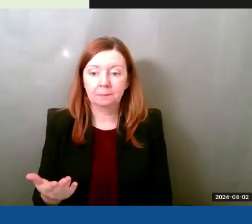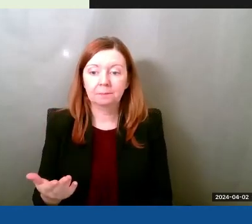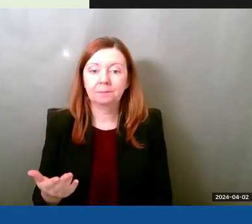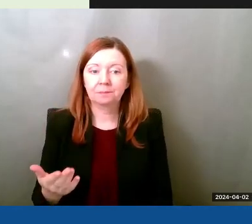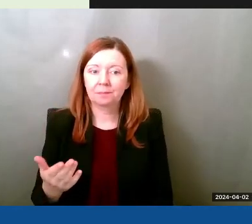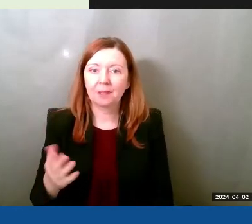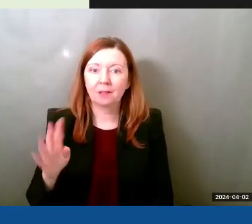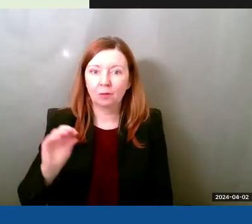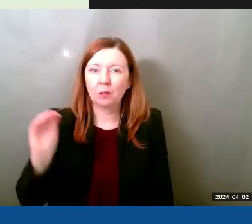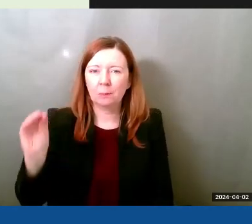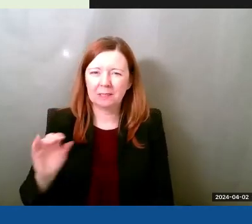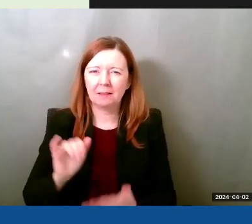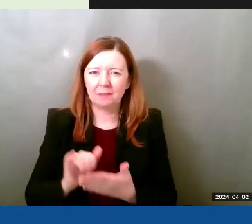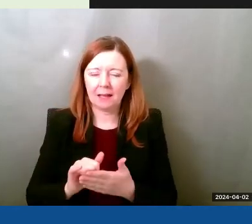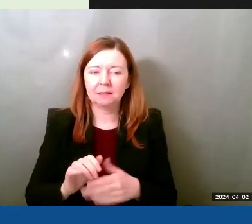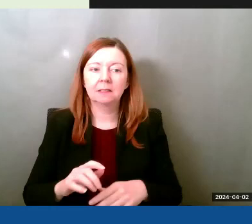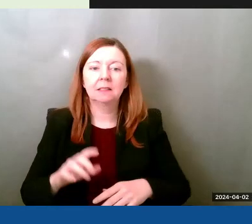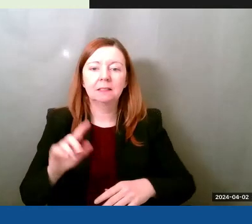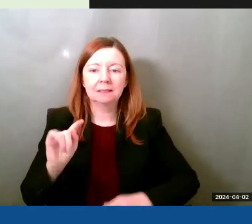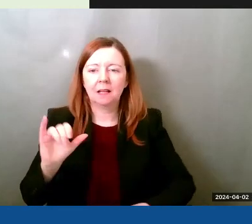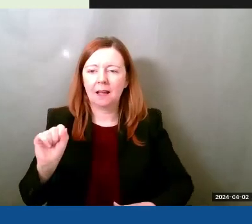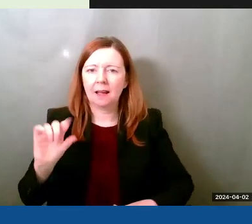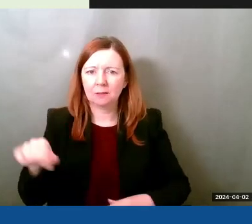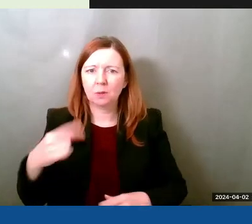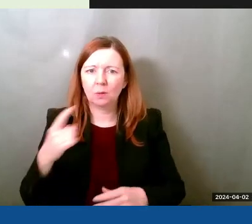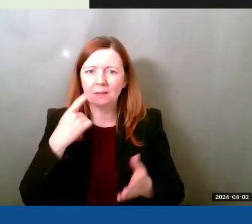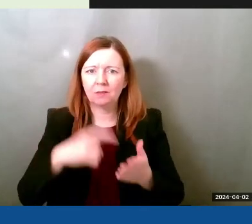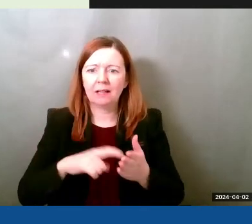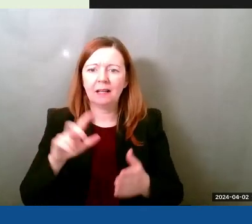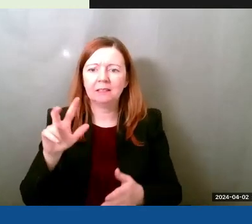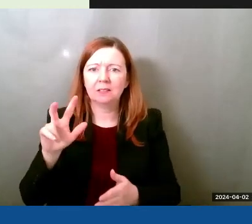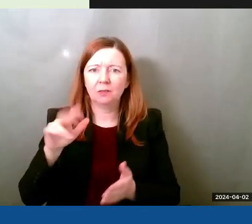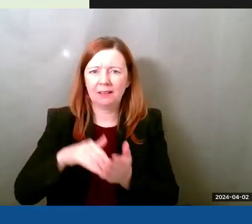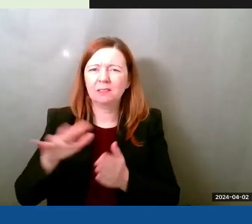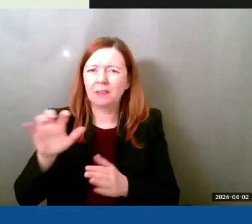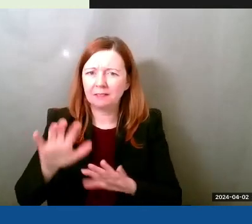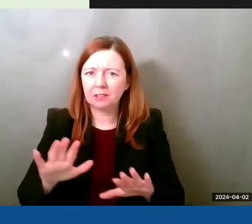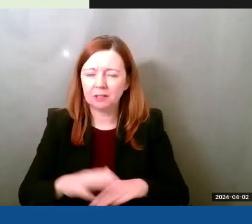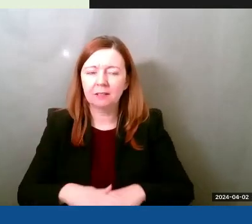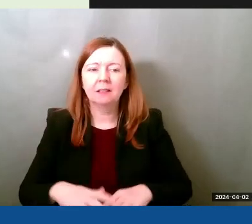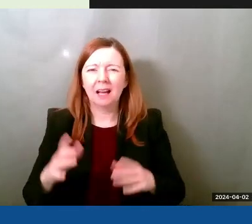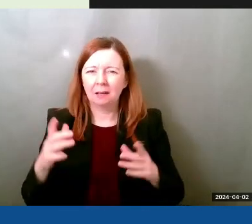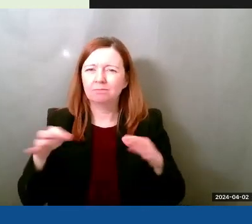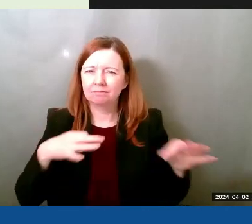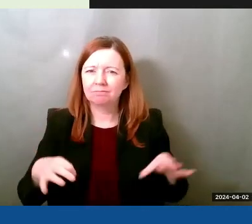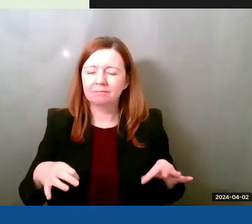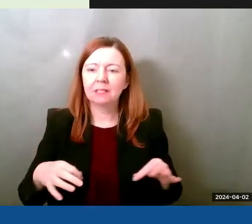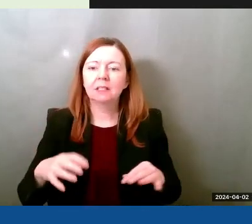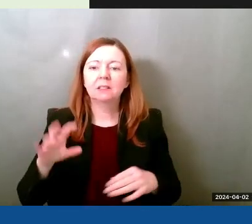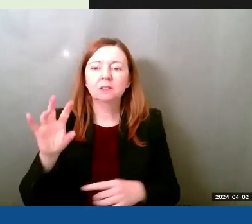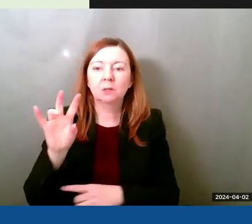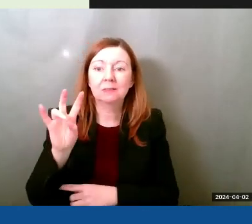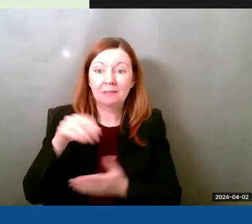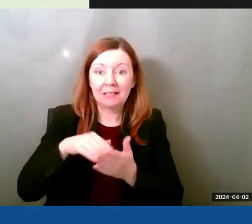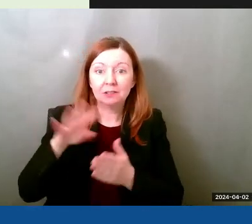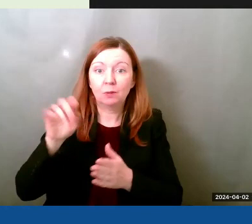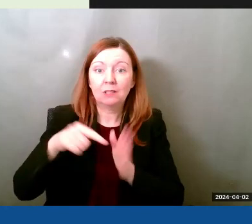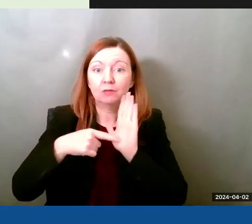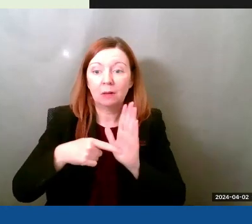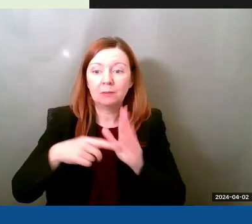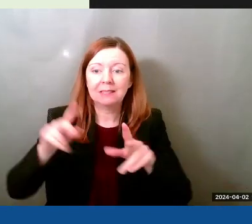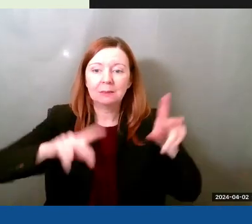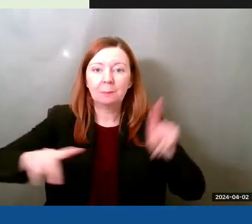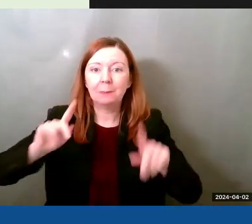being the 40% of that, the TIS only recognizing 3,500. So what it is that the 7,400 represents